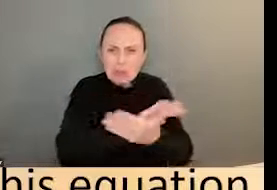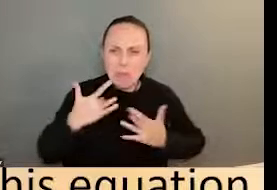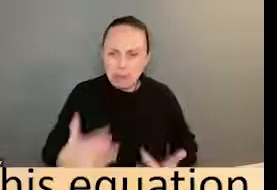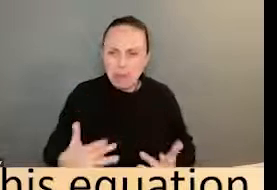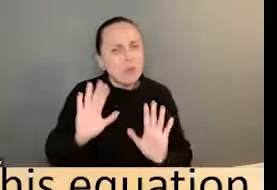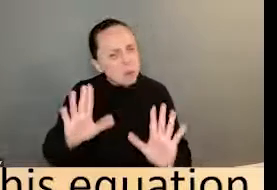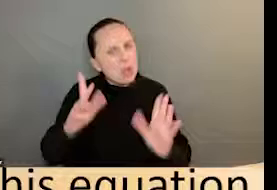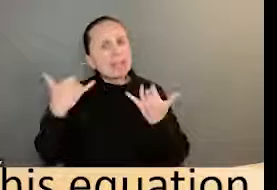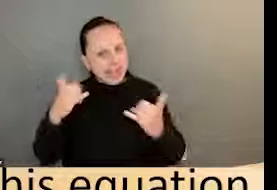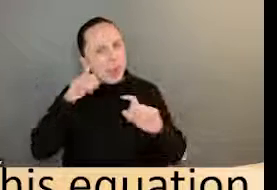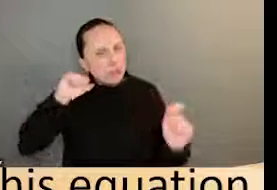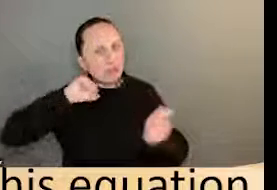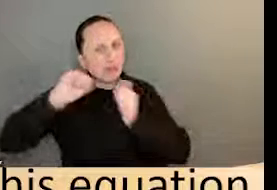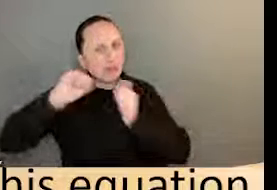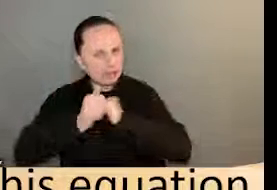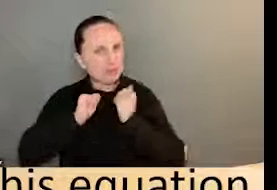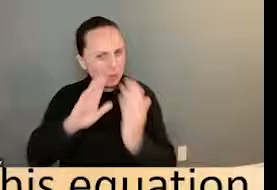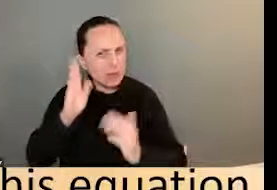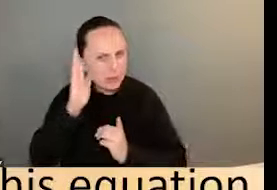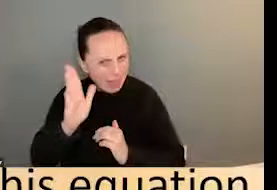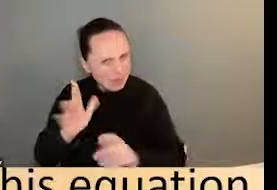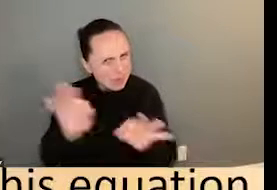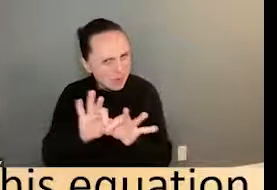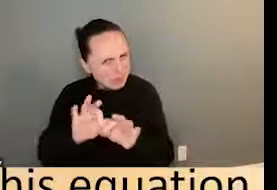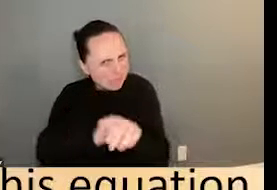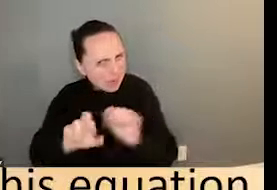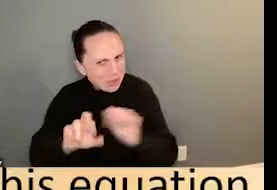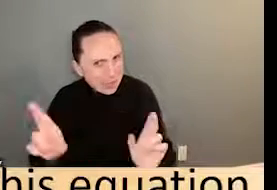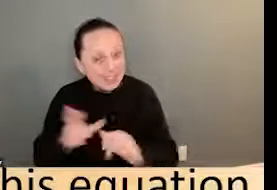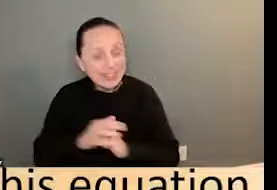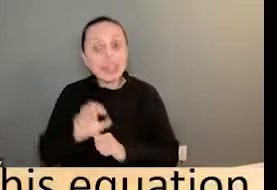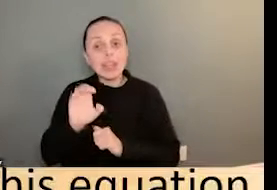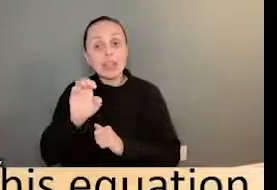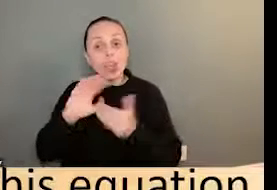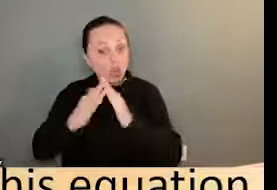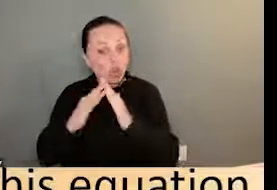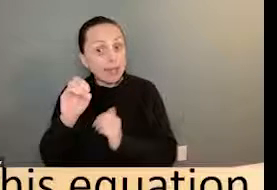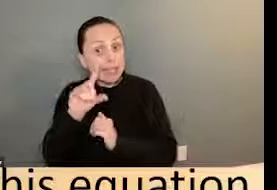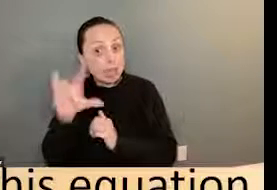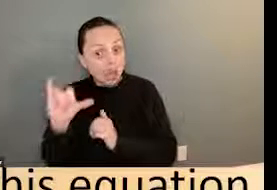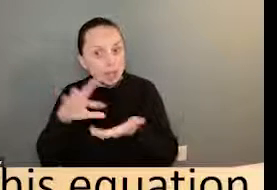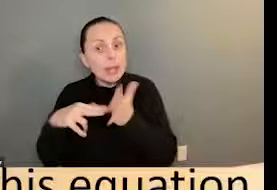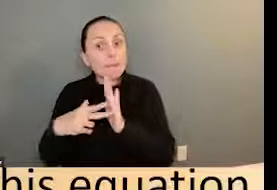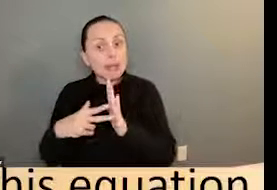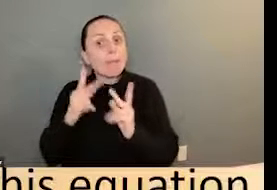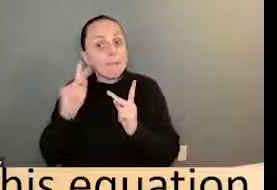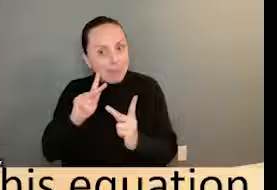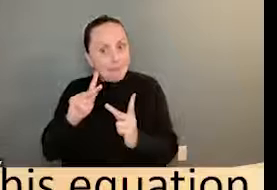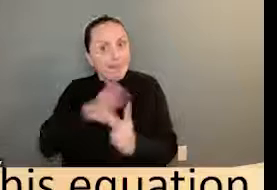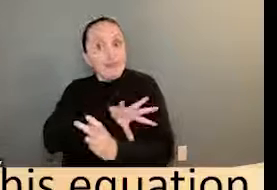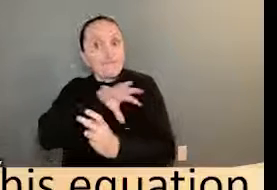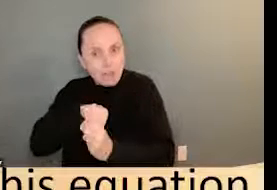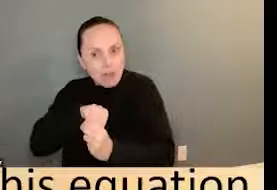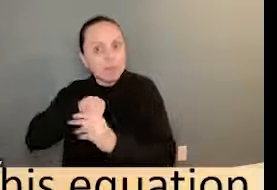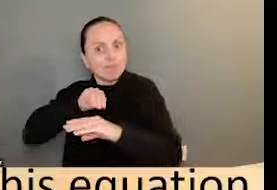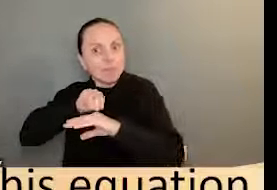that today. So just so y'all are ready for that, right? Urban ecology intentionally puts people back into the equation and says,